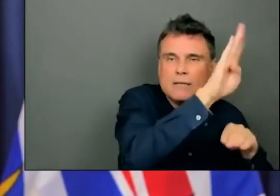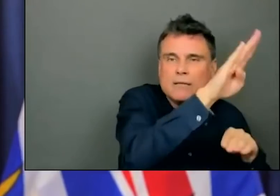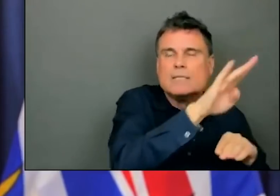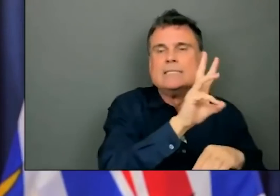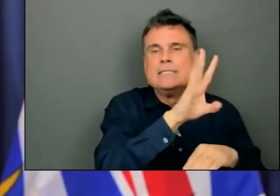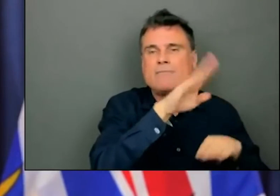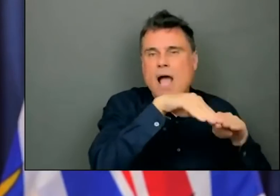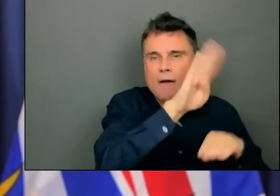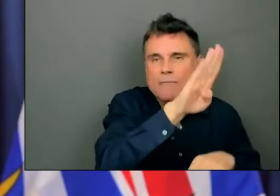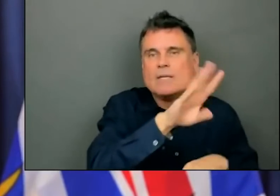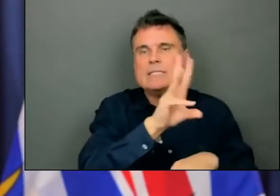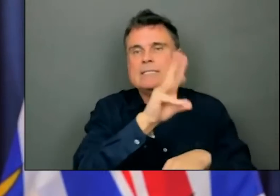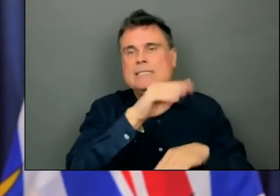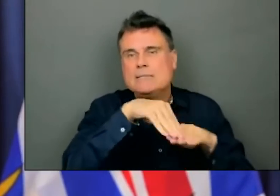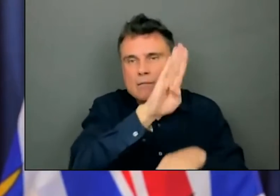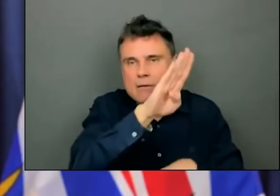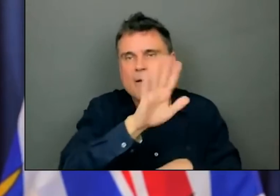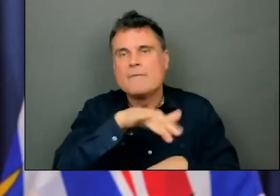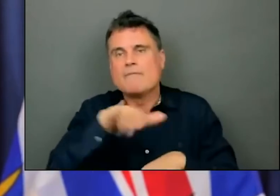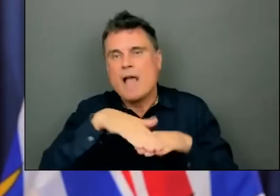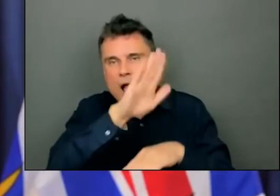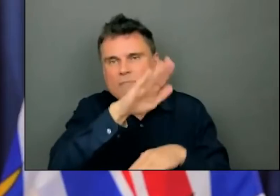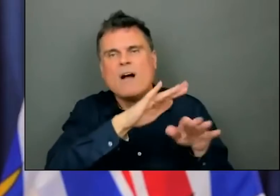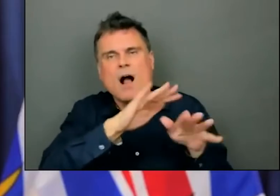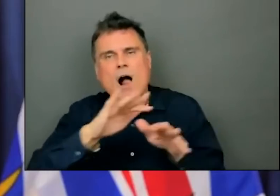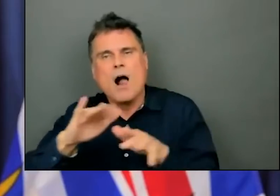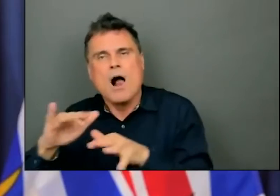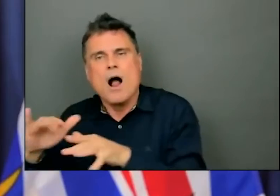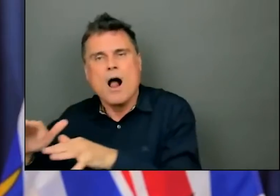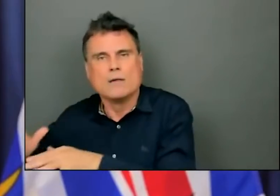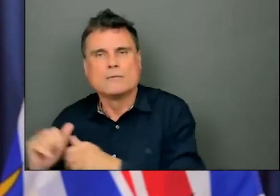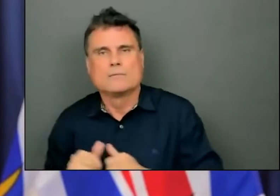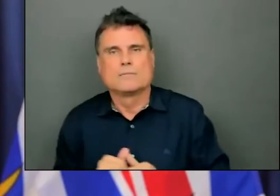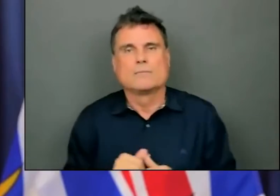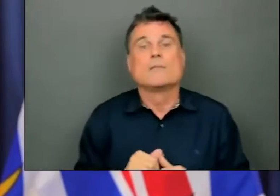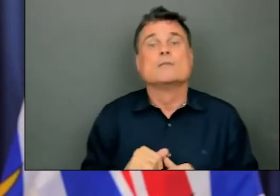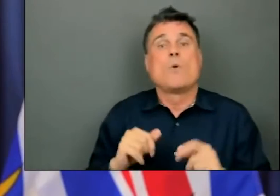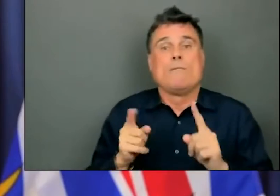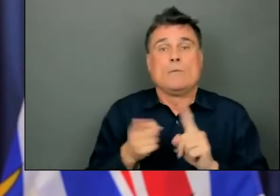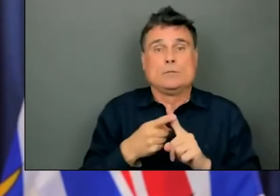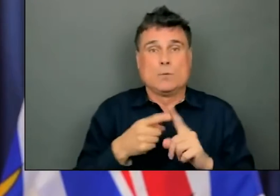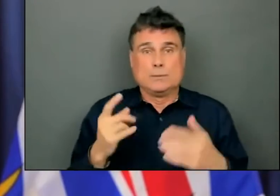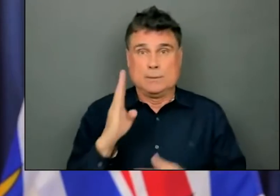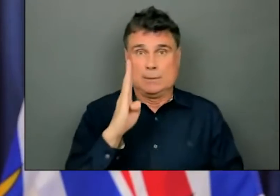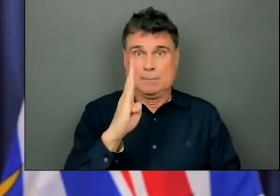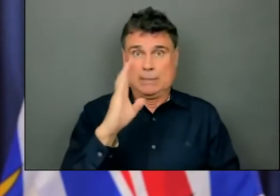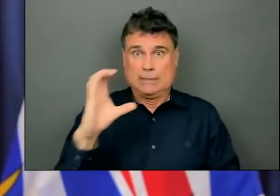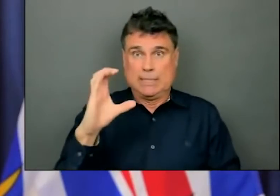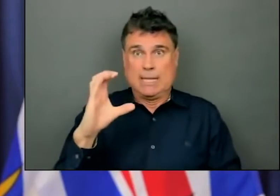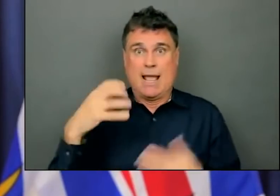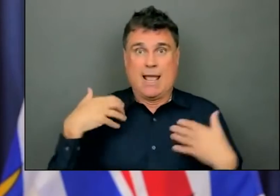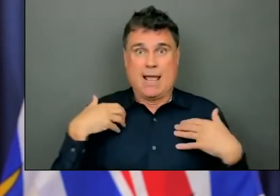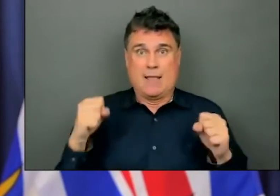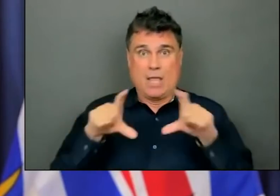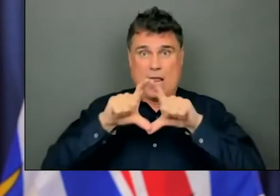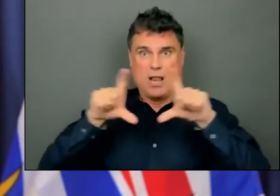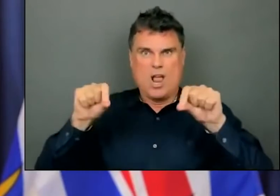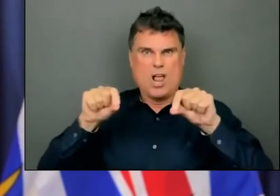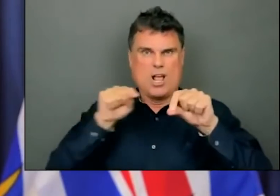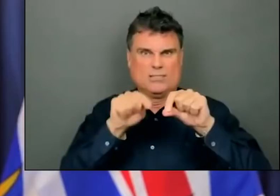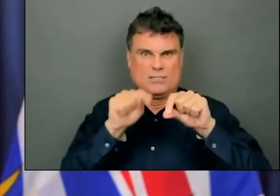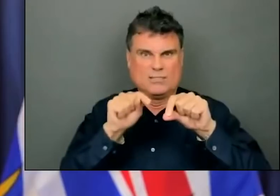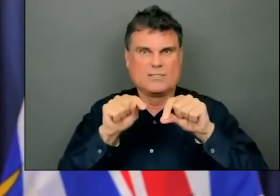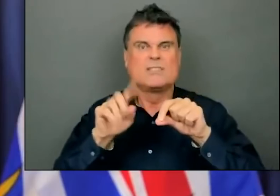your date of birth and your BC services card or your health number, and get access to the test to